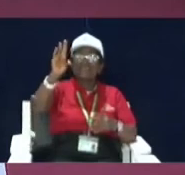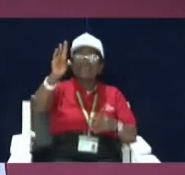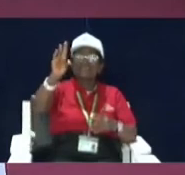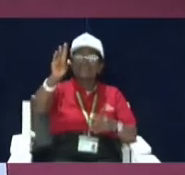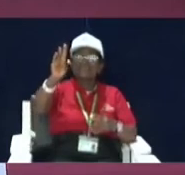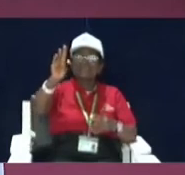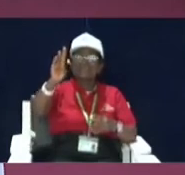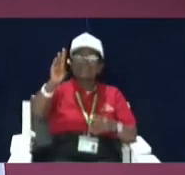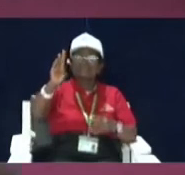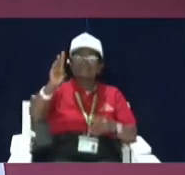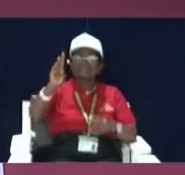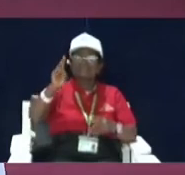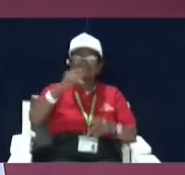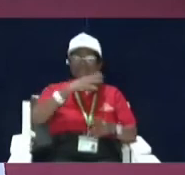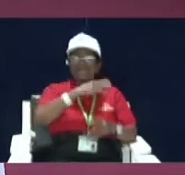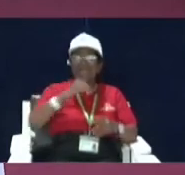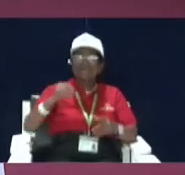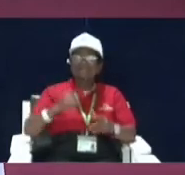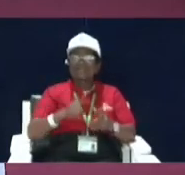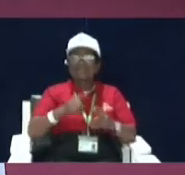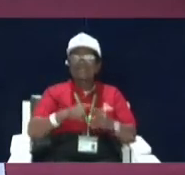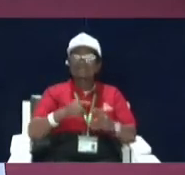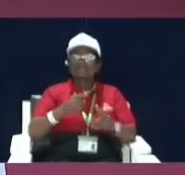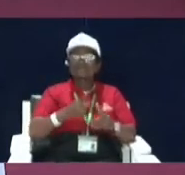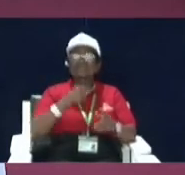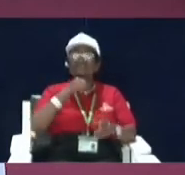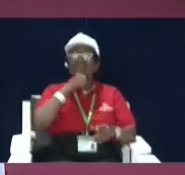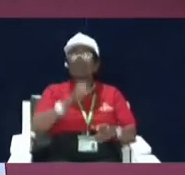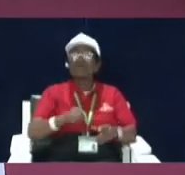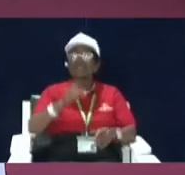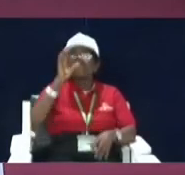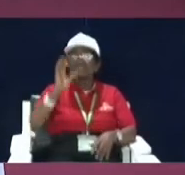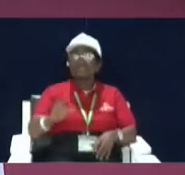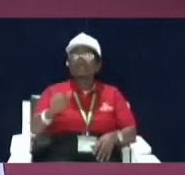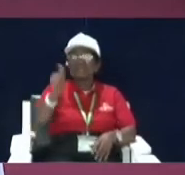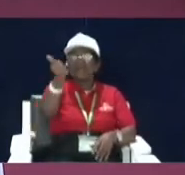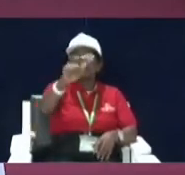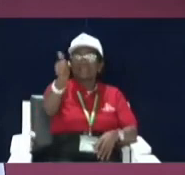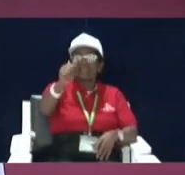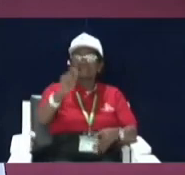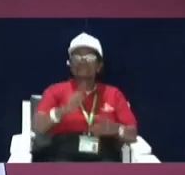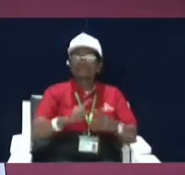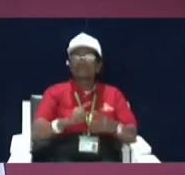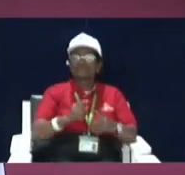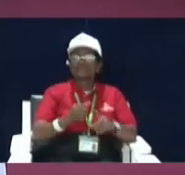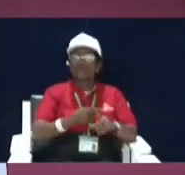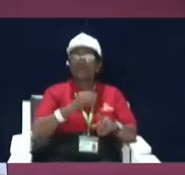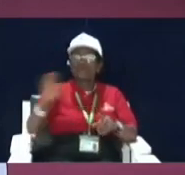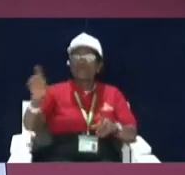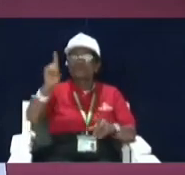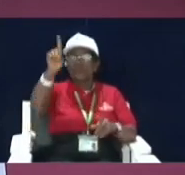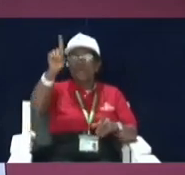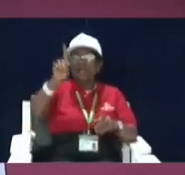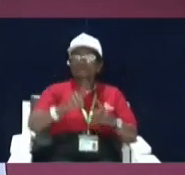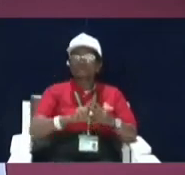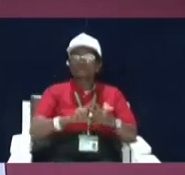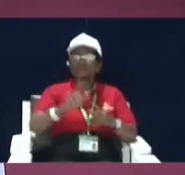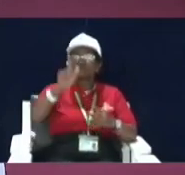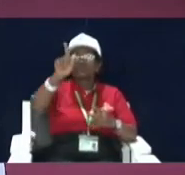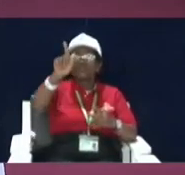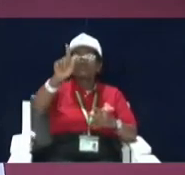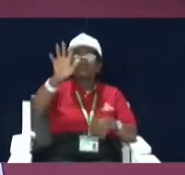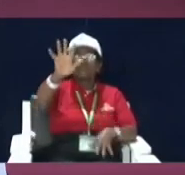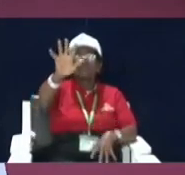27. And then 1 Samuel chapter 10, from verse 1 to 25. 1 Samuel